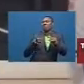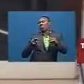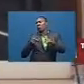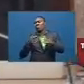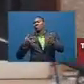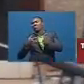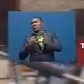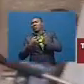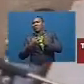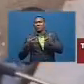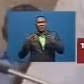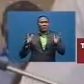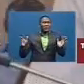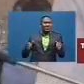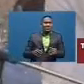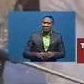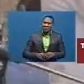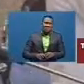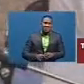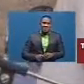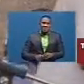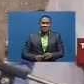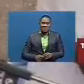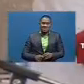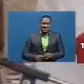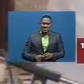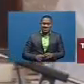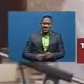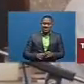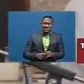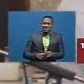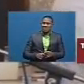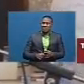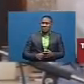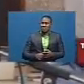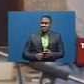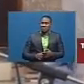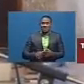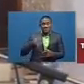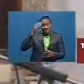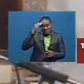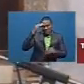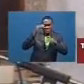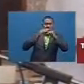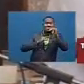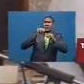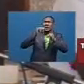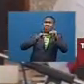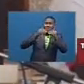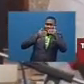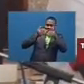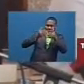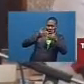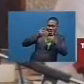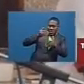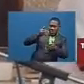not going to be 2 unit classroom block. If you get to Accra, we are having mountains of scaffolds. And when the drawing